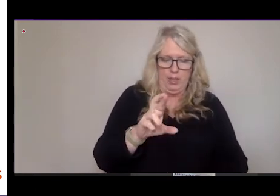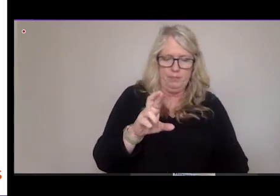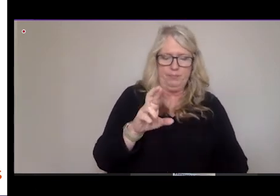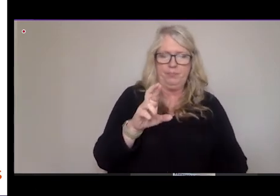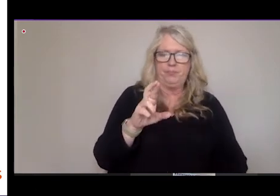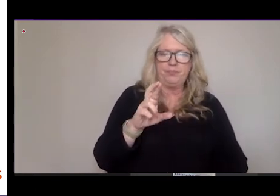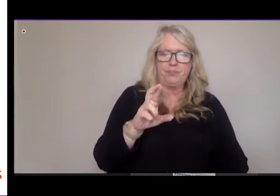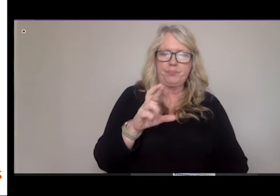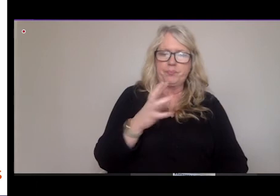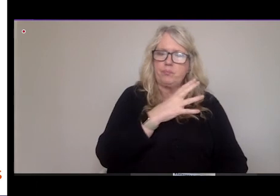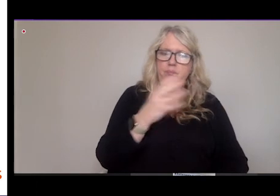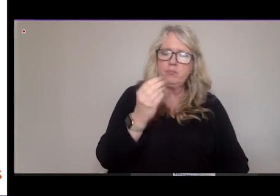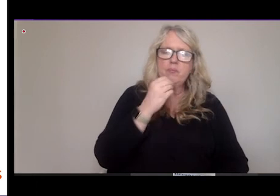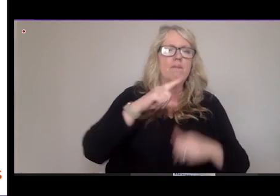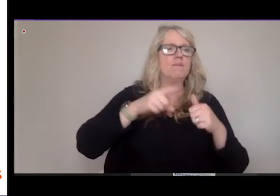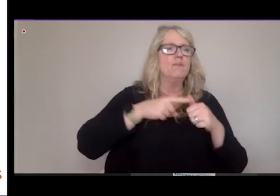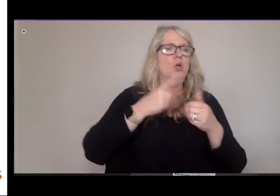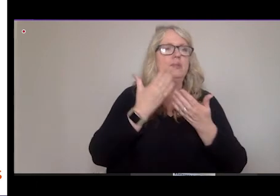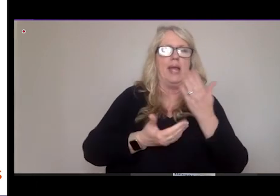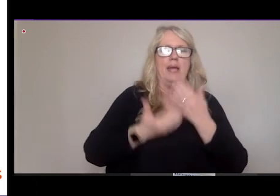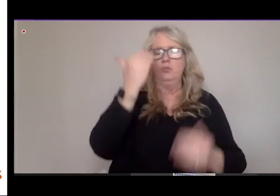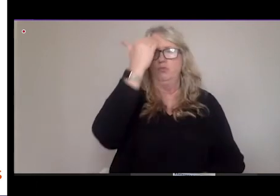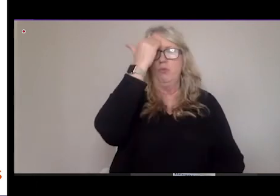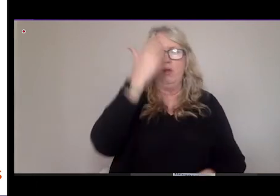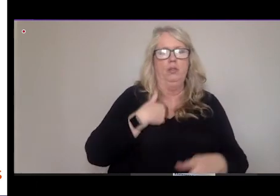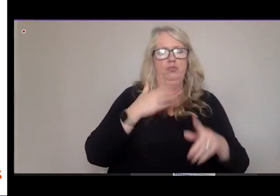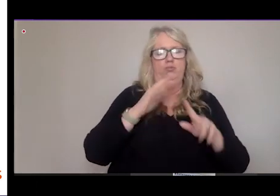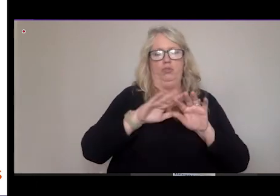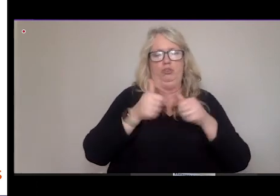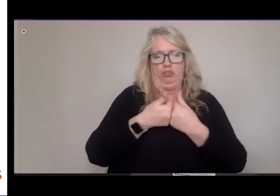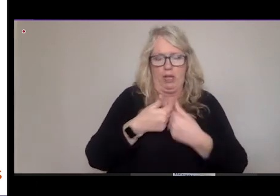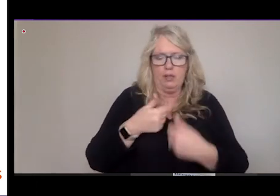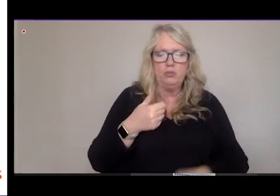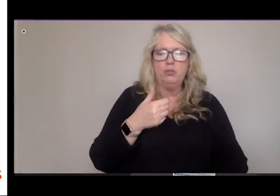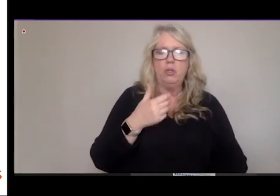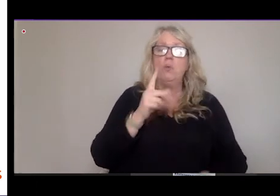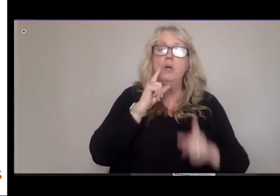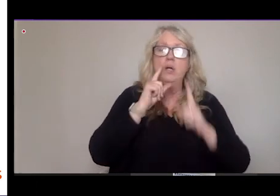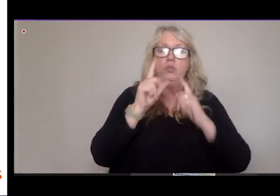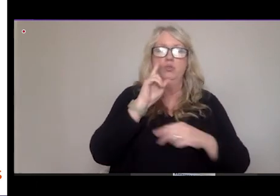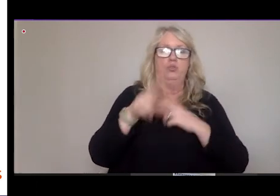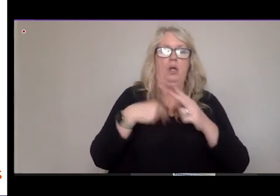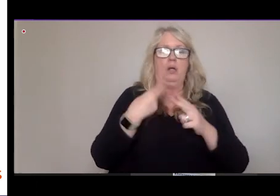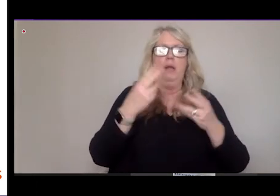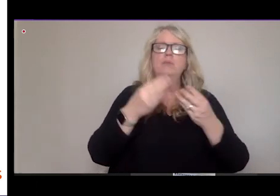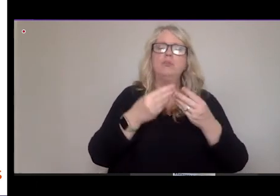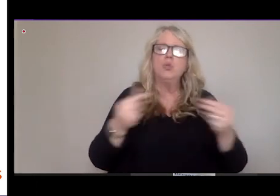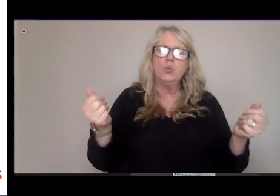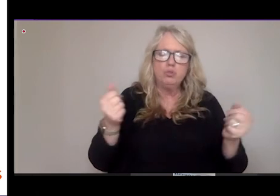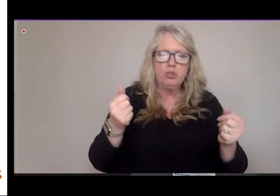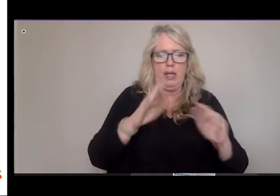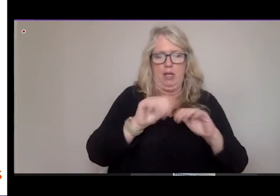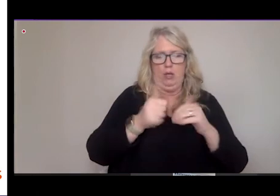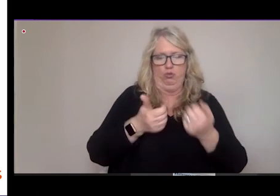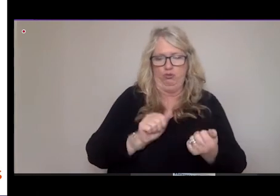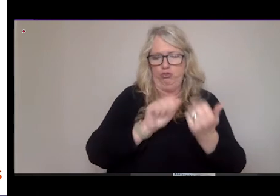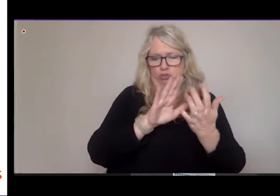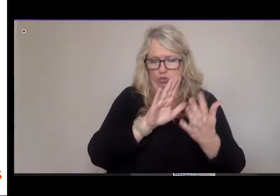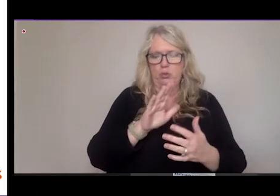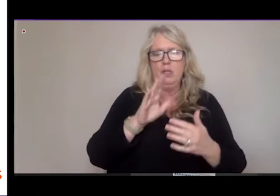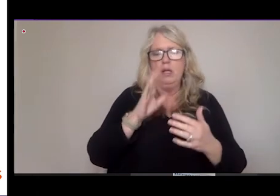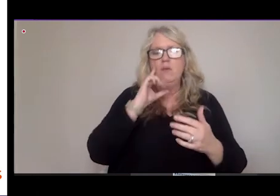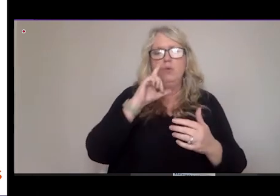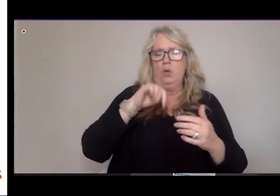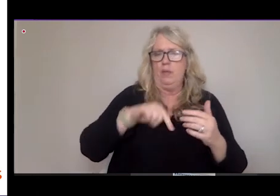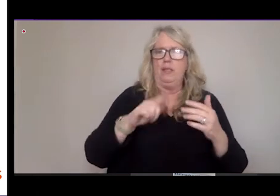voc rehab capacity have firsthand knowledge of these challenges. We're also going to talk about solutions. How do